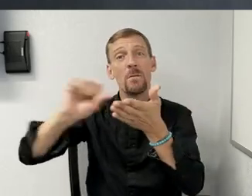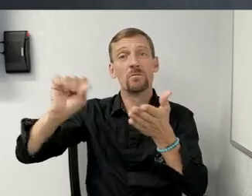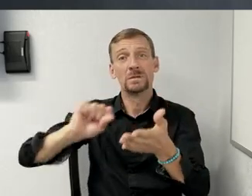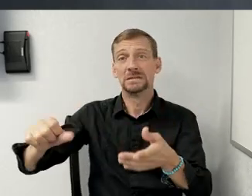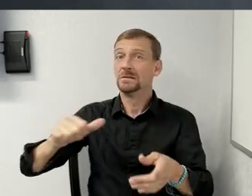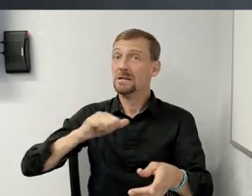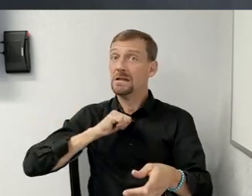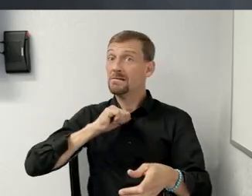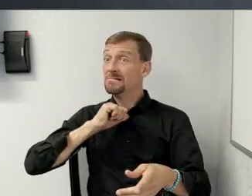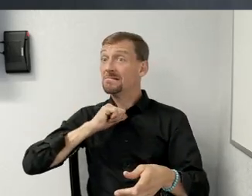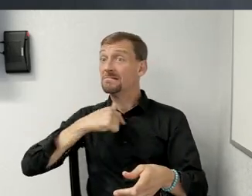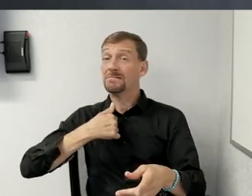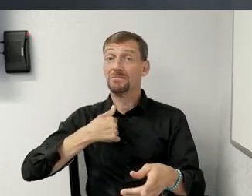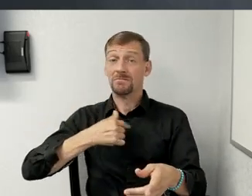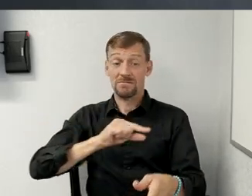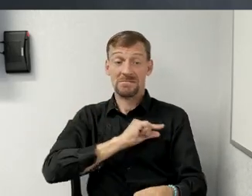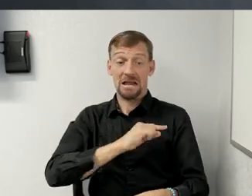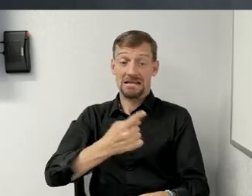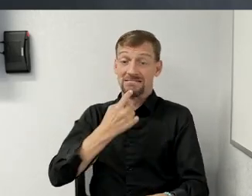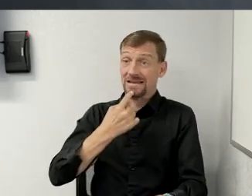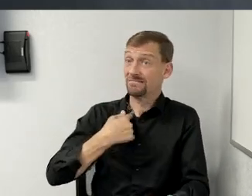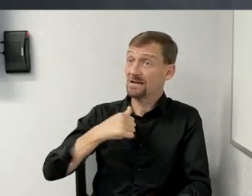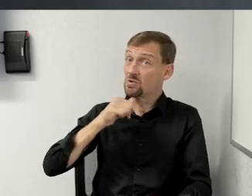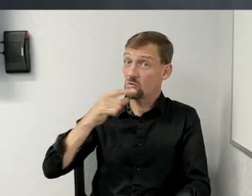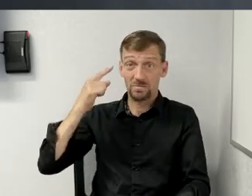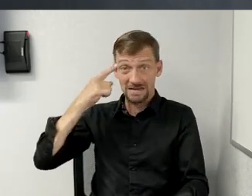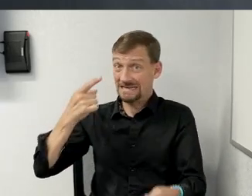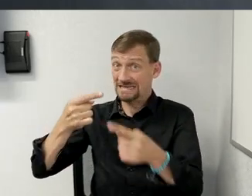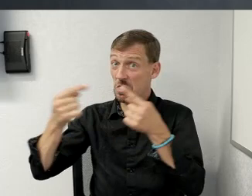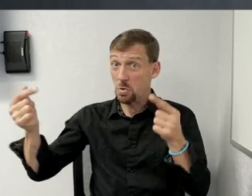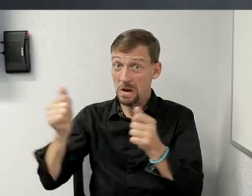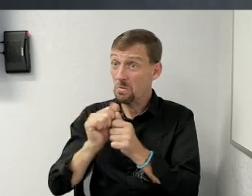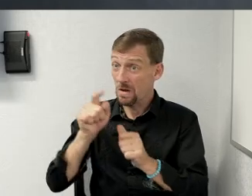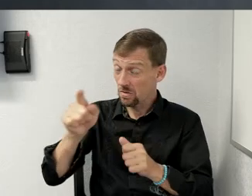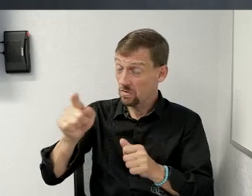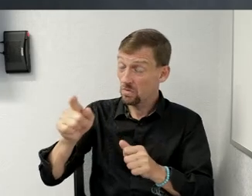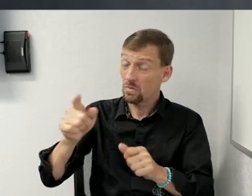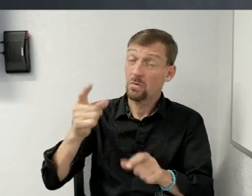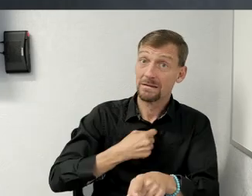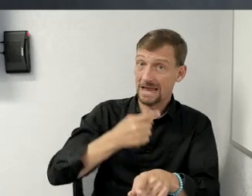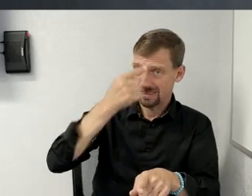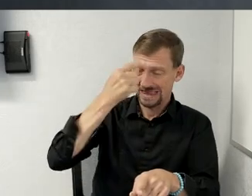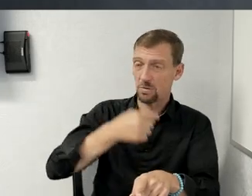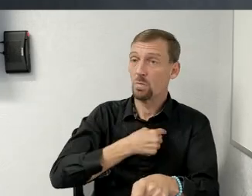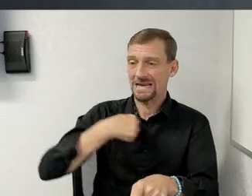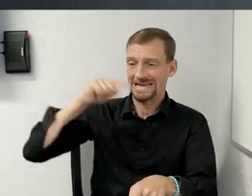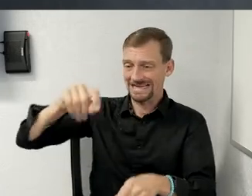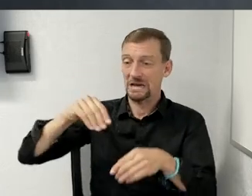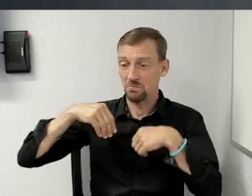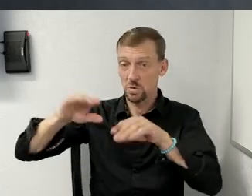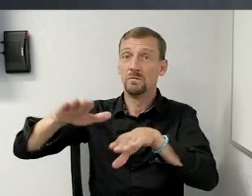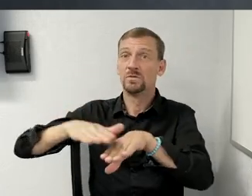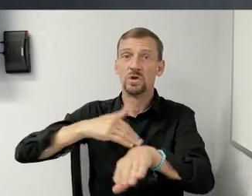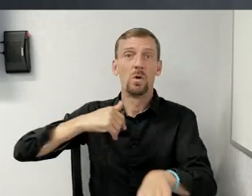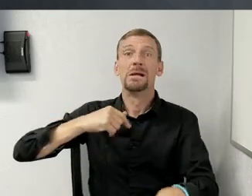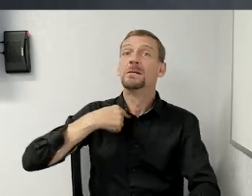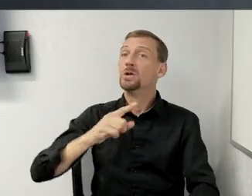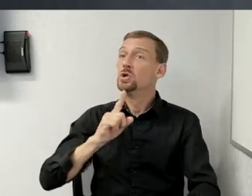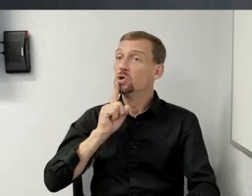don't disagree with him about being cautious and moving very slowly. I can assure you it is not about